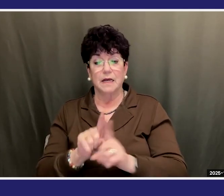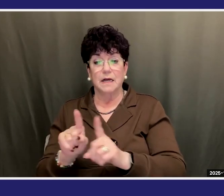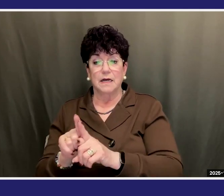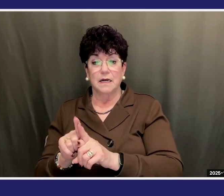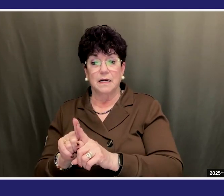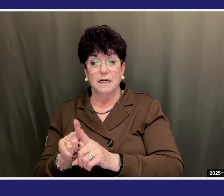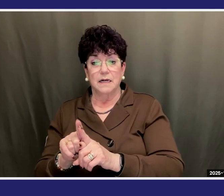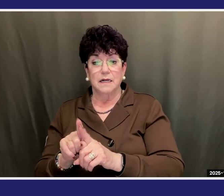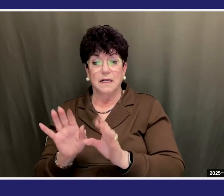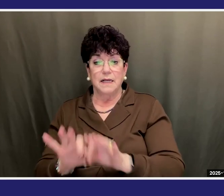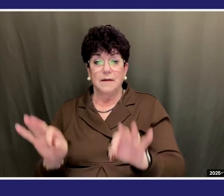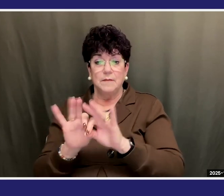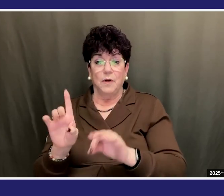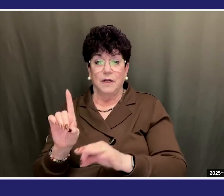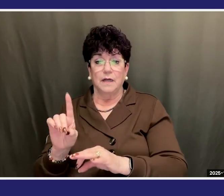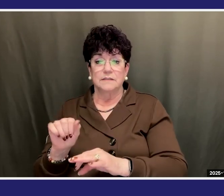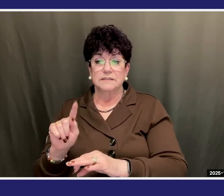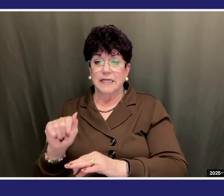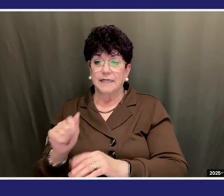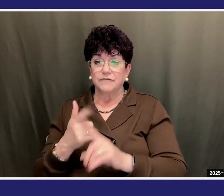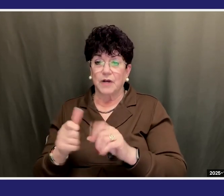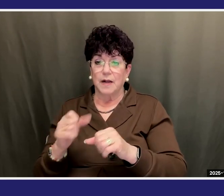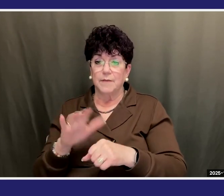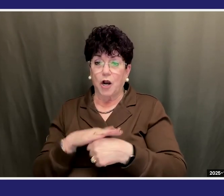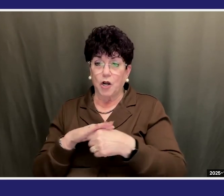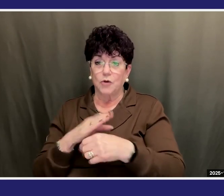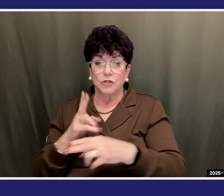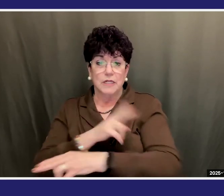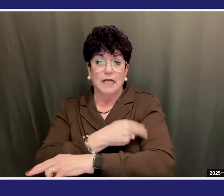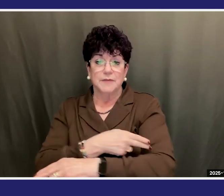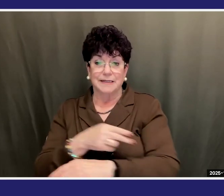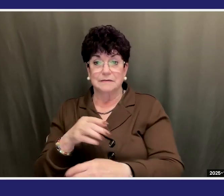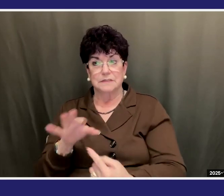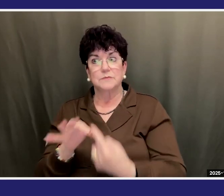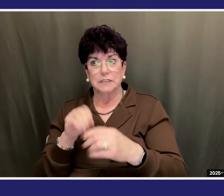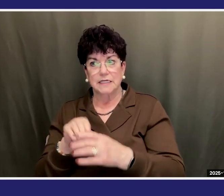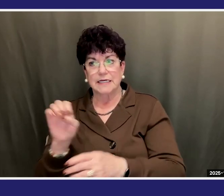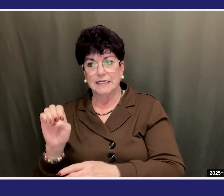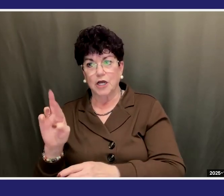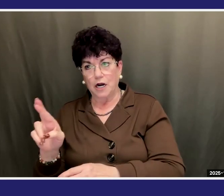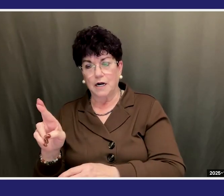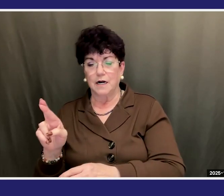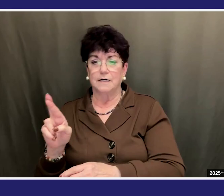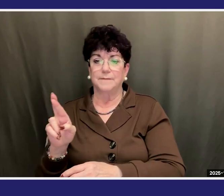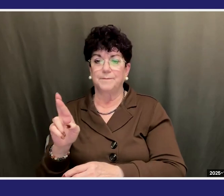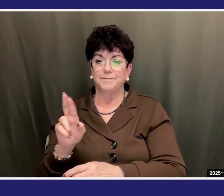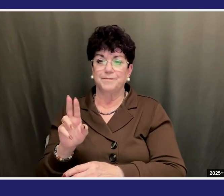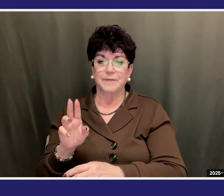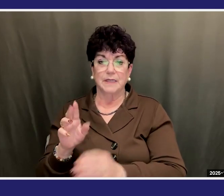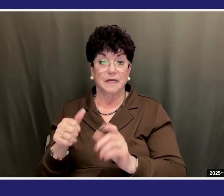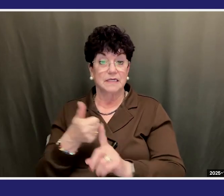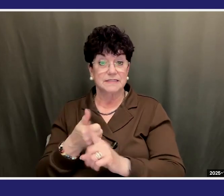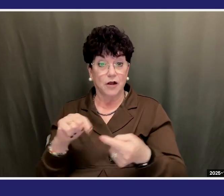there is also important data at our local hospitals, specifically in the emergency departments, showing both